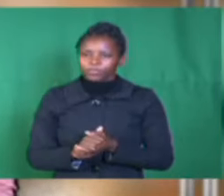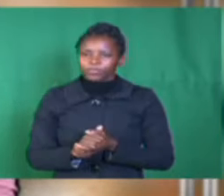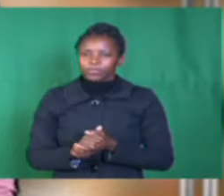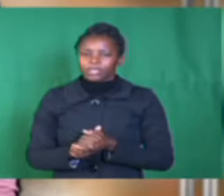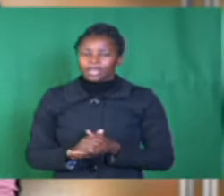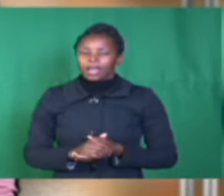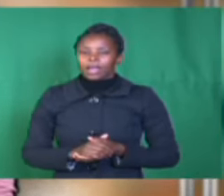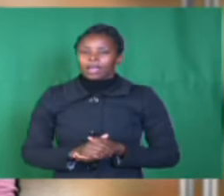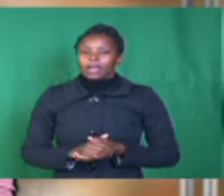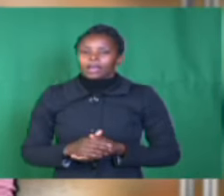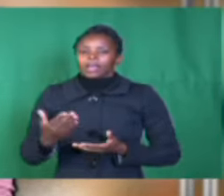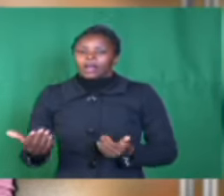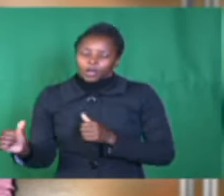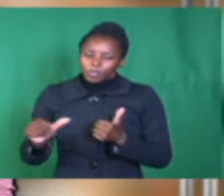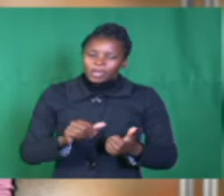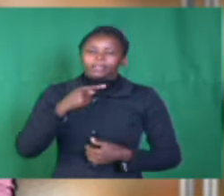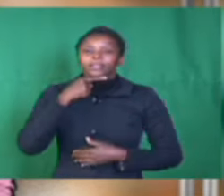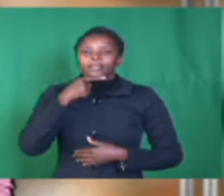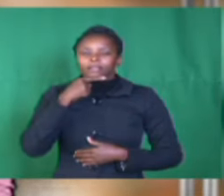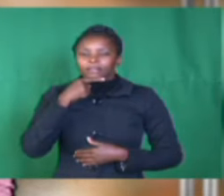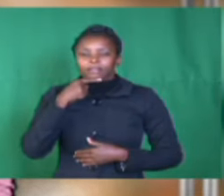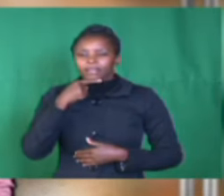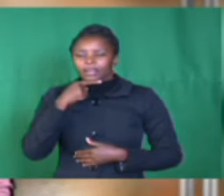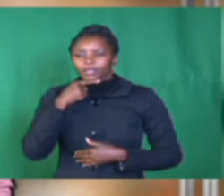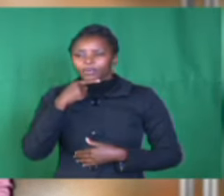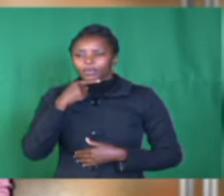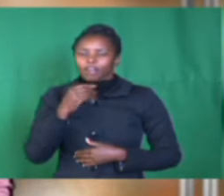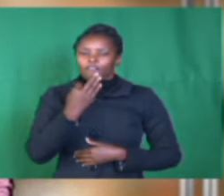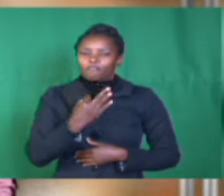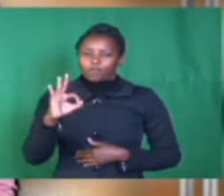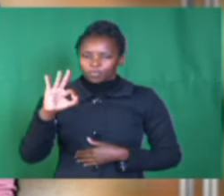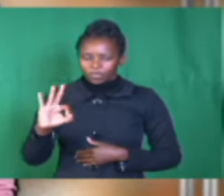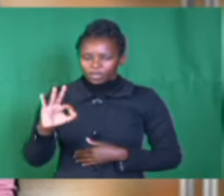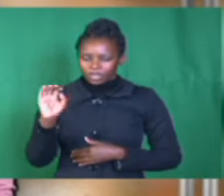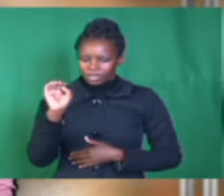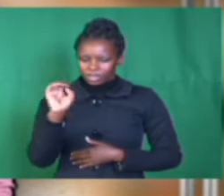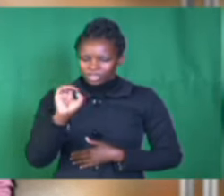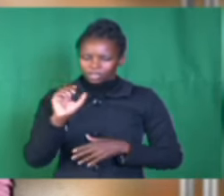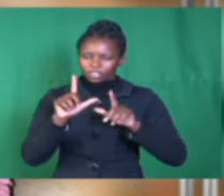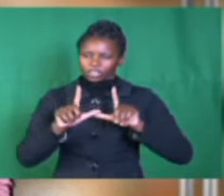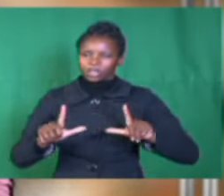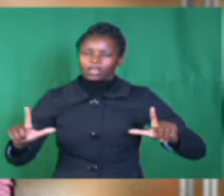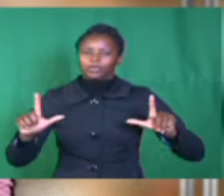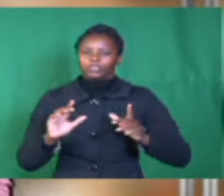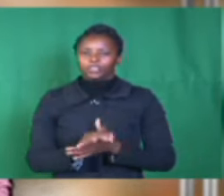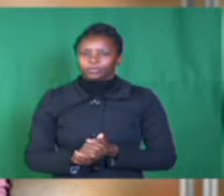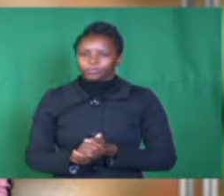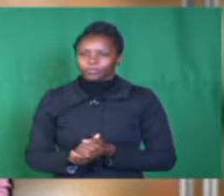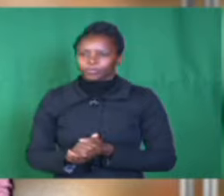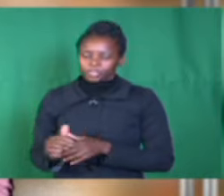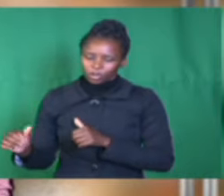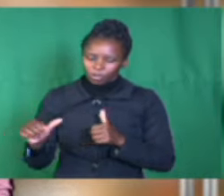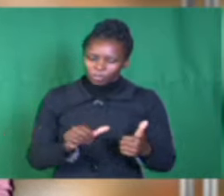we'll be back with Lerato Mabilisa again, who's going to be doing Form 3 English language with Phuthumile Dlamini. We'll be